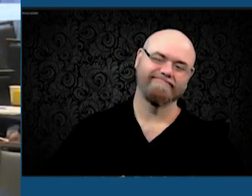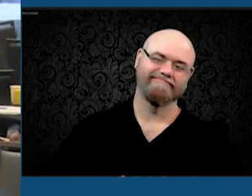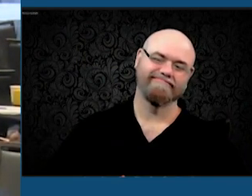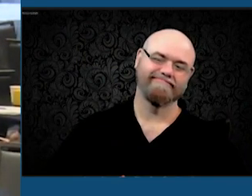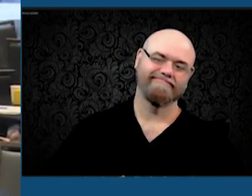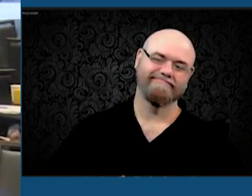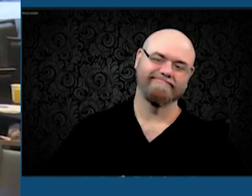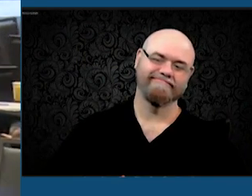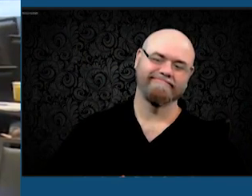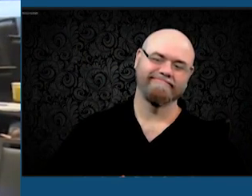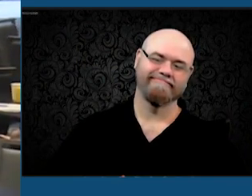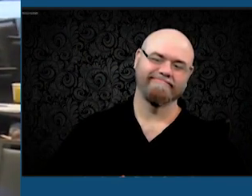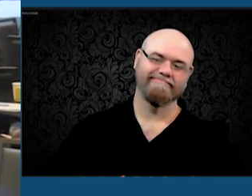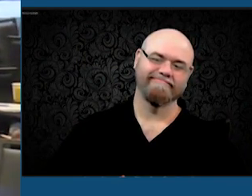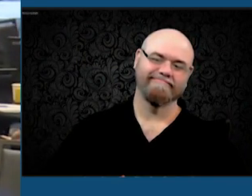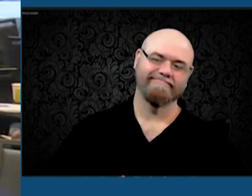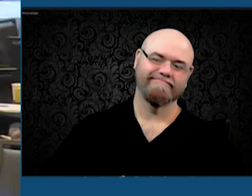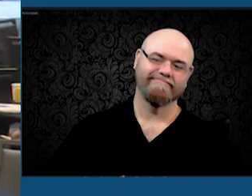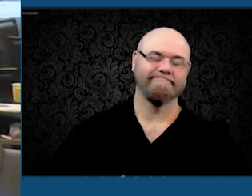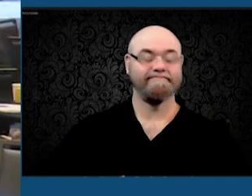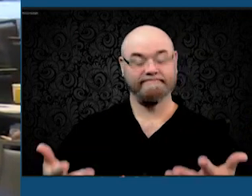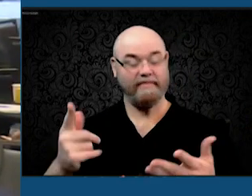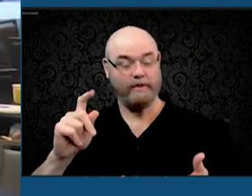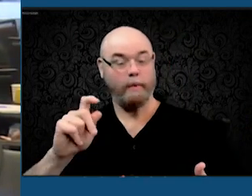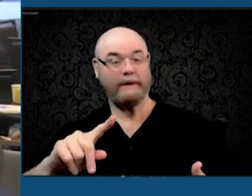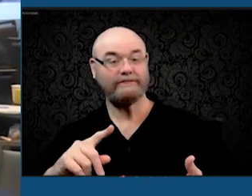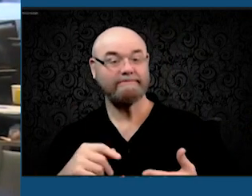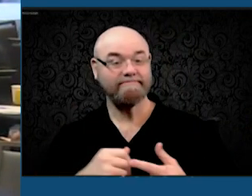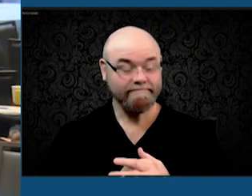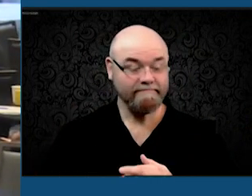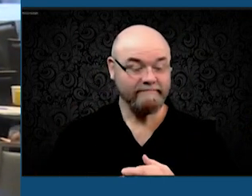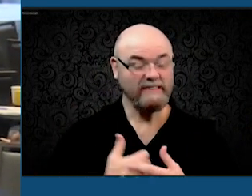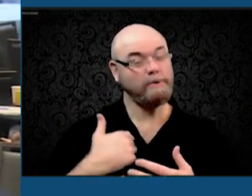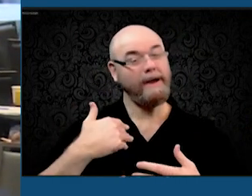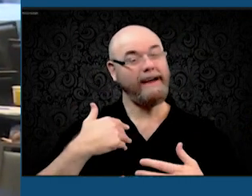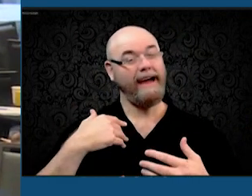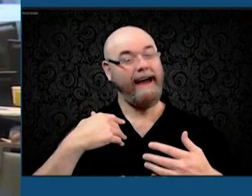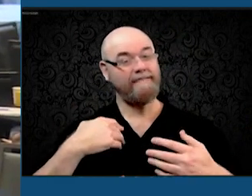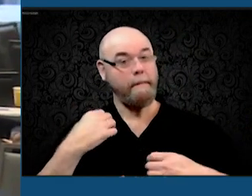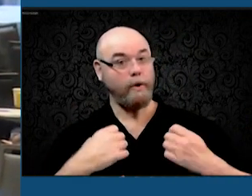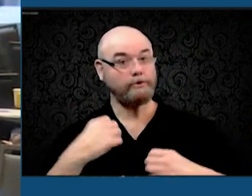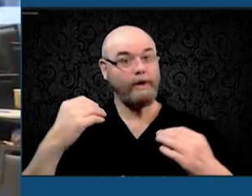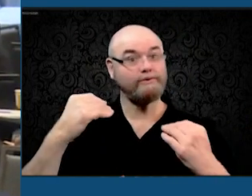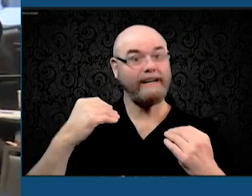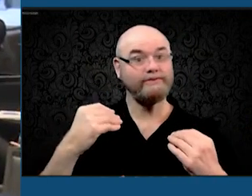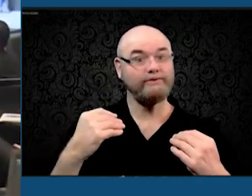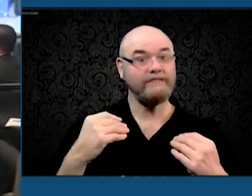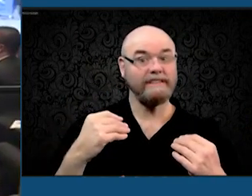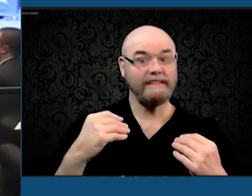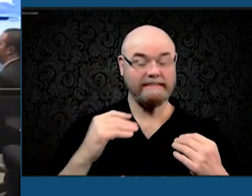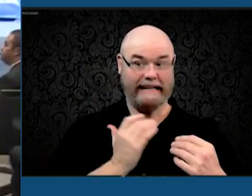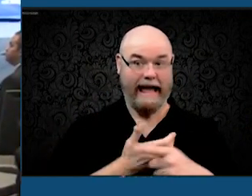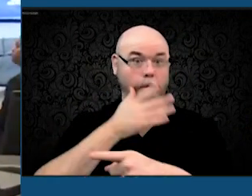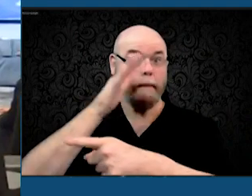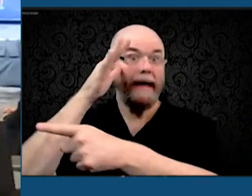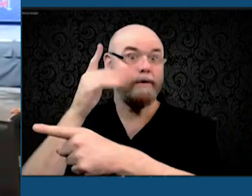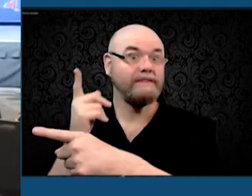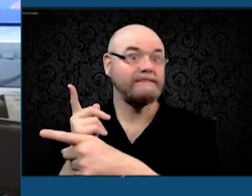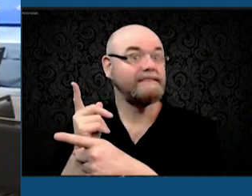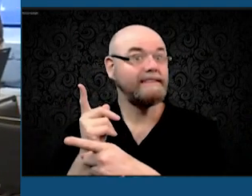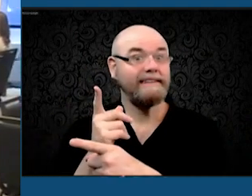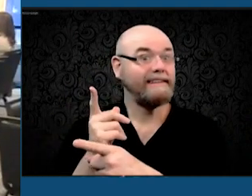The question is, did we have an emotion education? Did our parents have an emotion education? There wasn't a thing